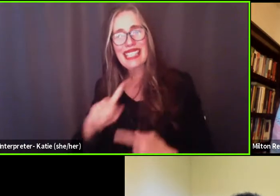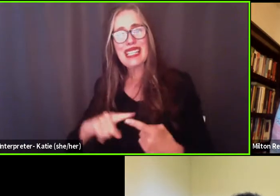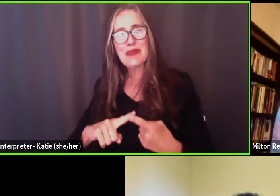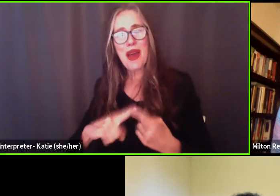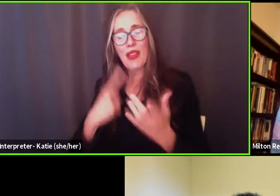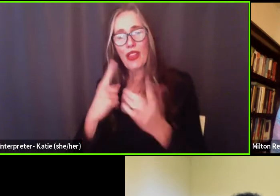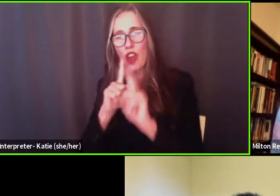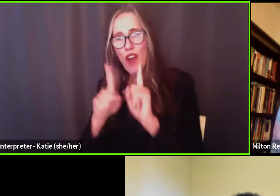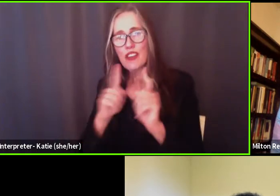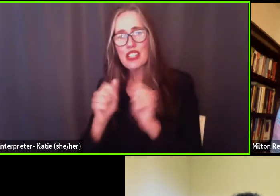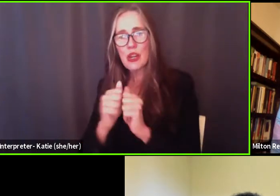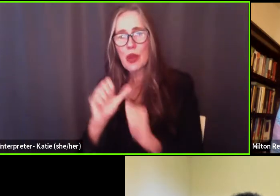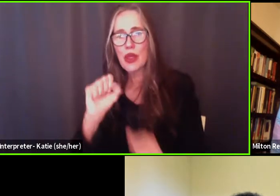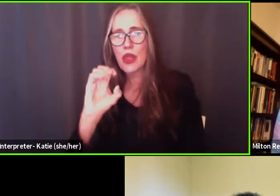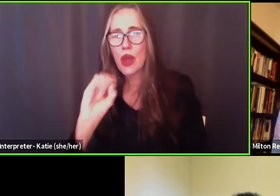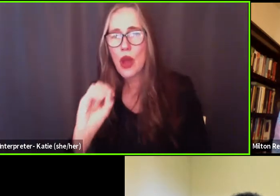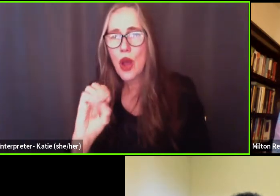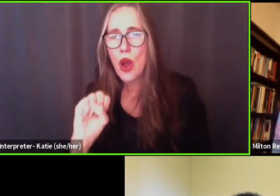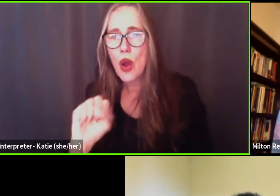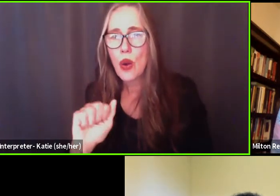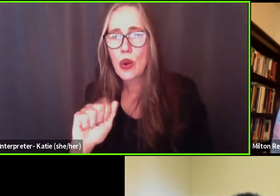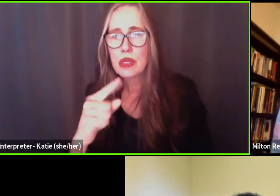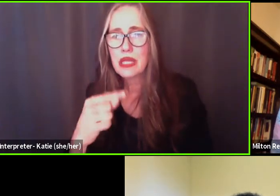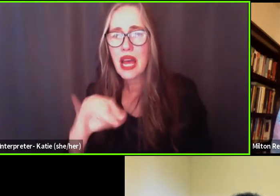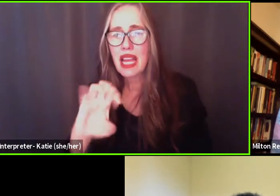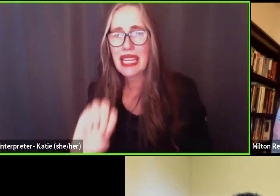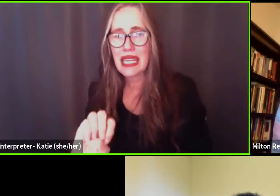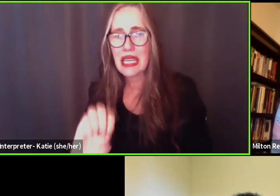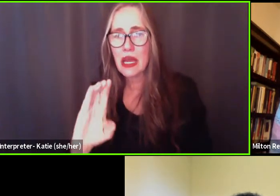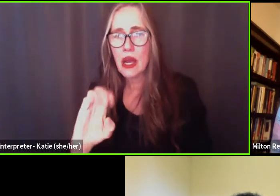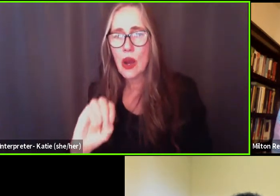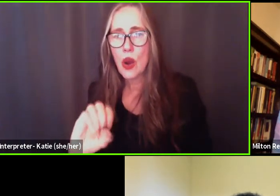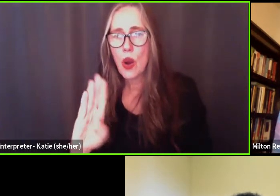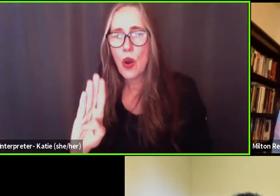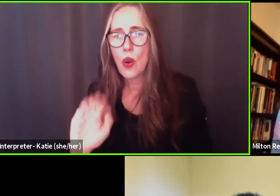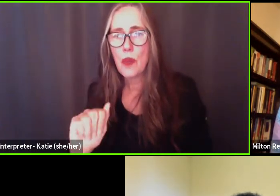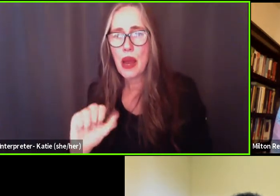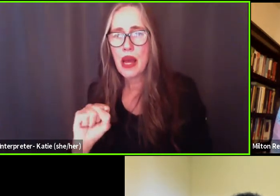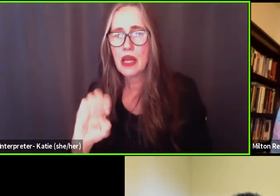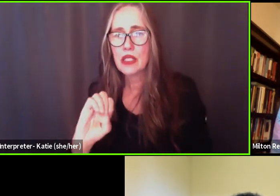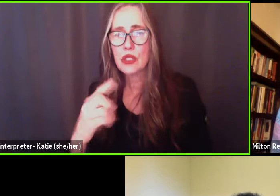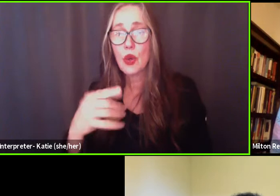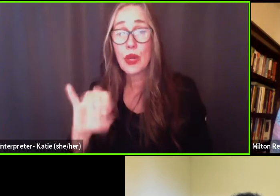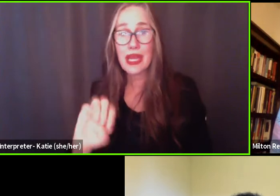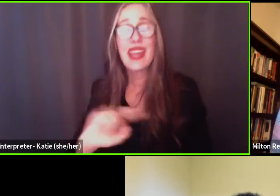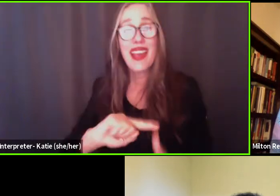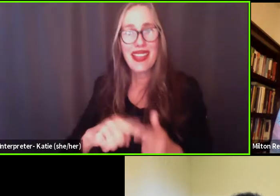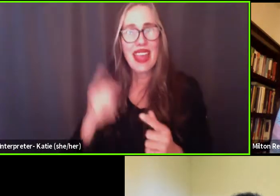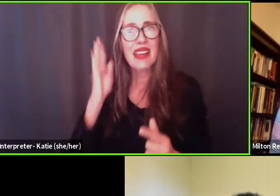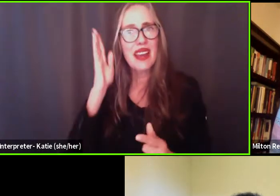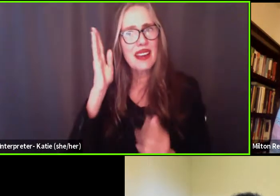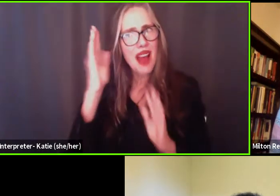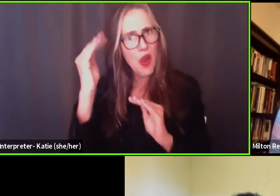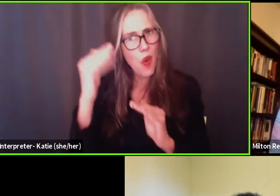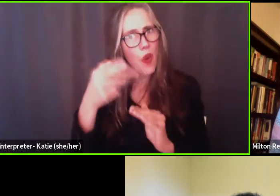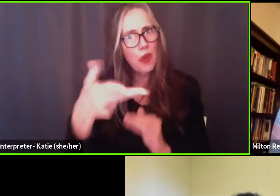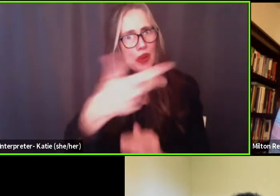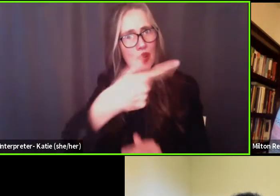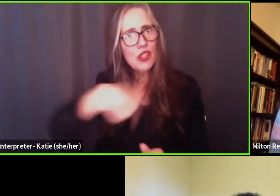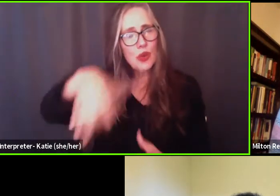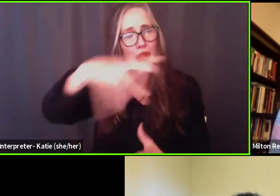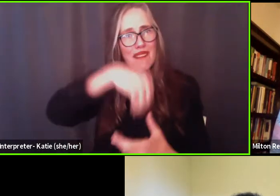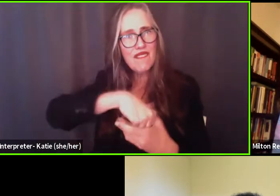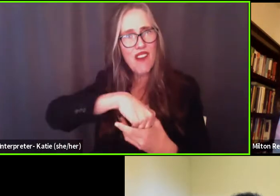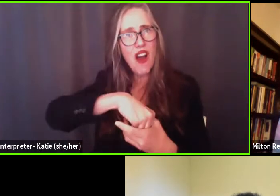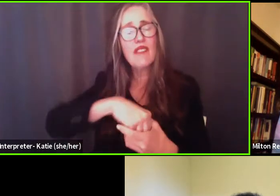asagi to introduce himself and then we're going to enter into a conversation that hopefully will lead to a robust uh